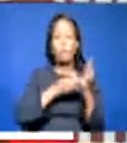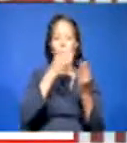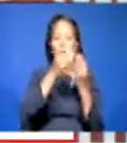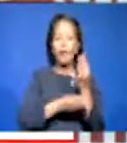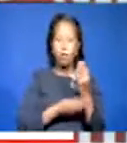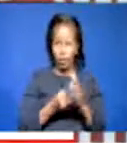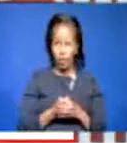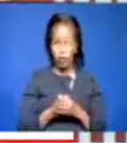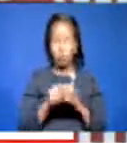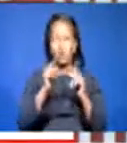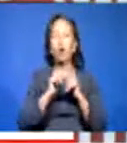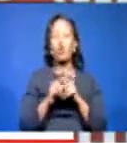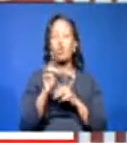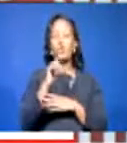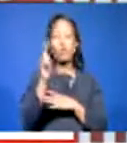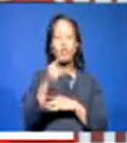The first batch of